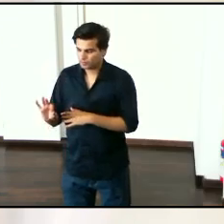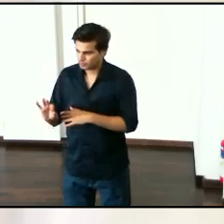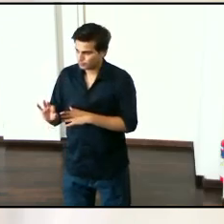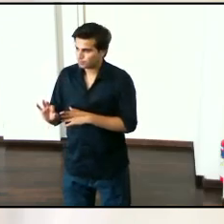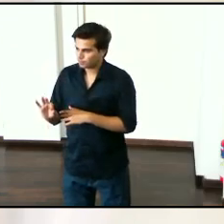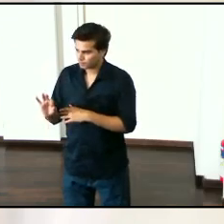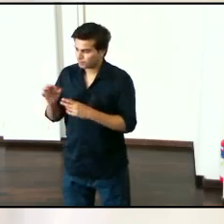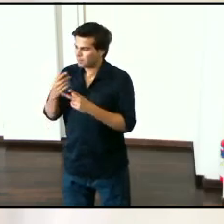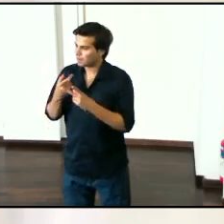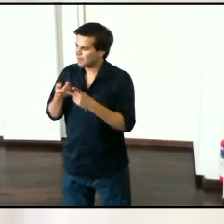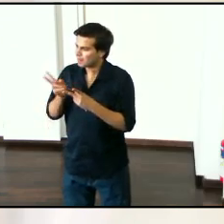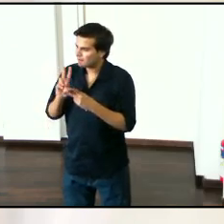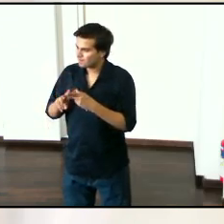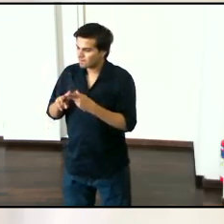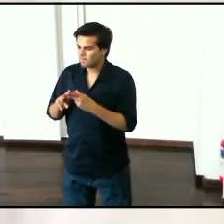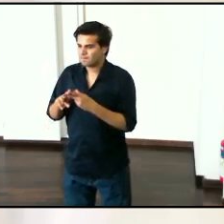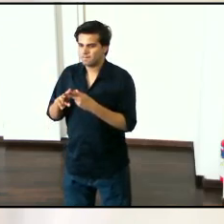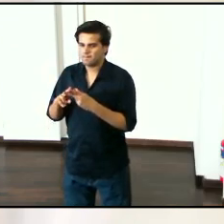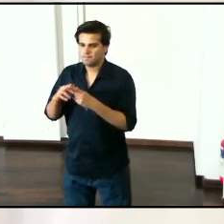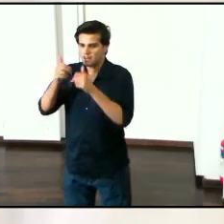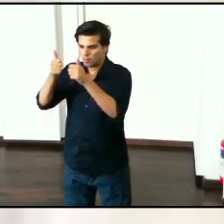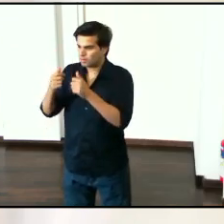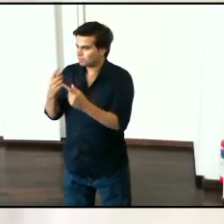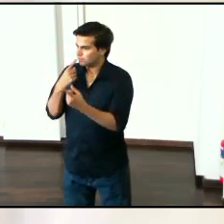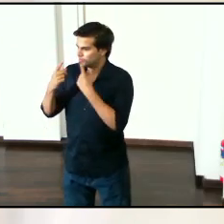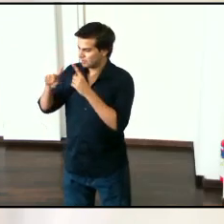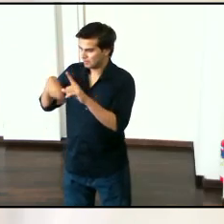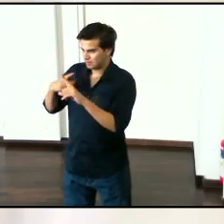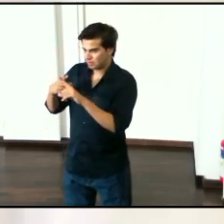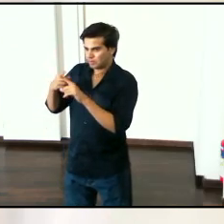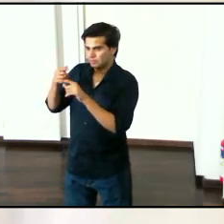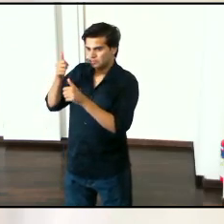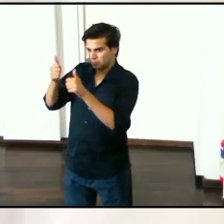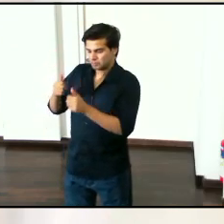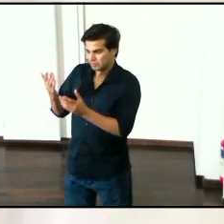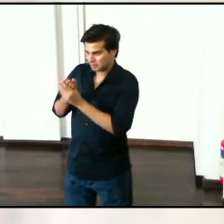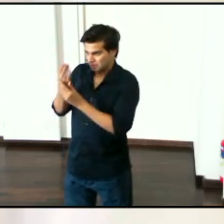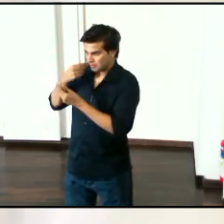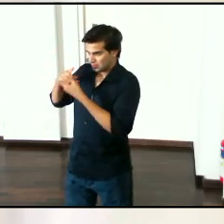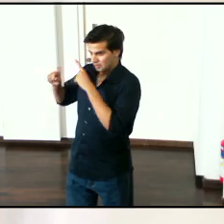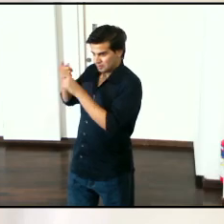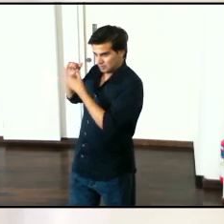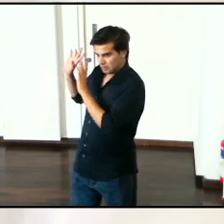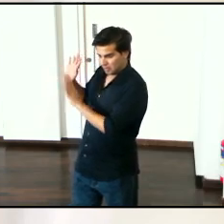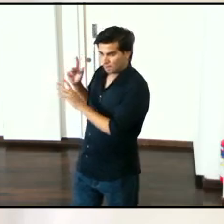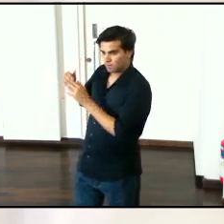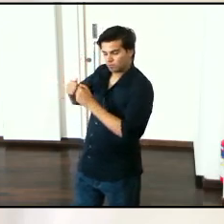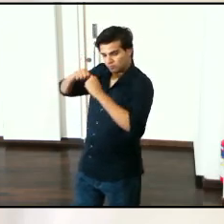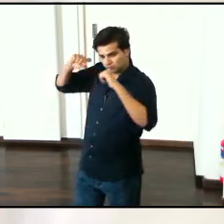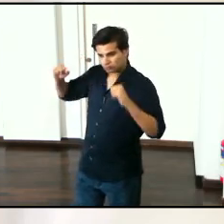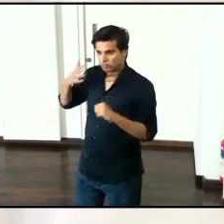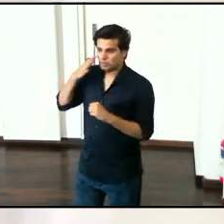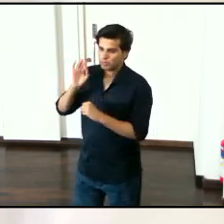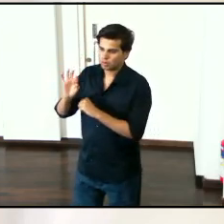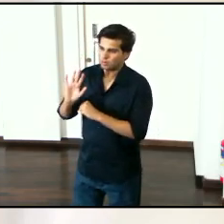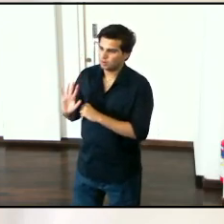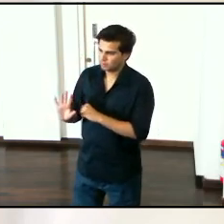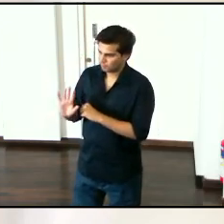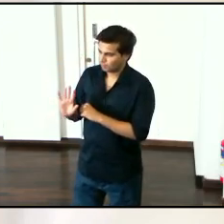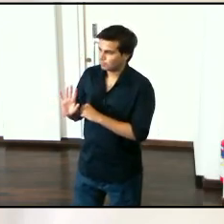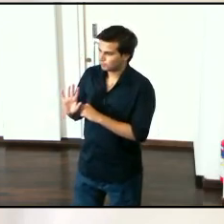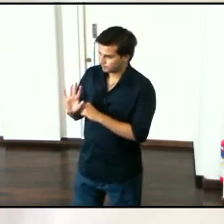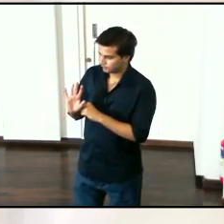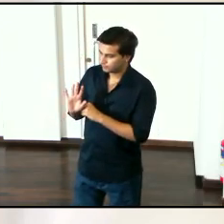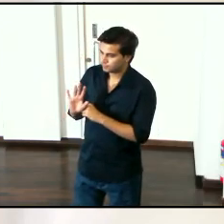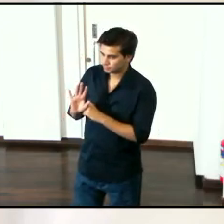there is something about poster histories which actually opens up, I think, very important issues knows about all of this. But I